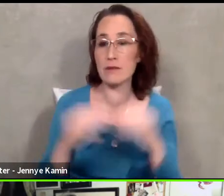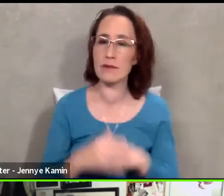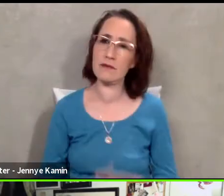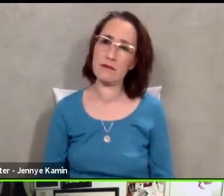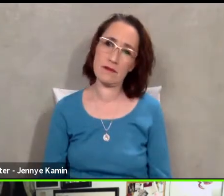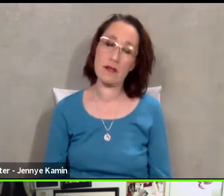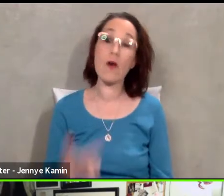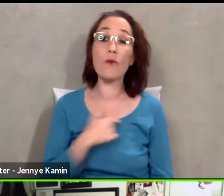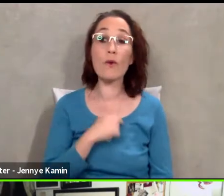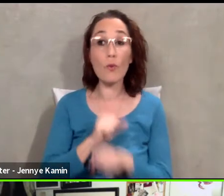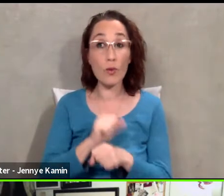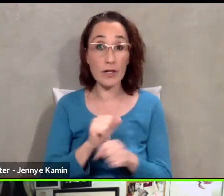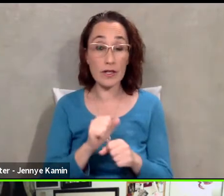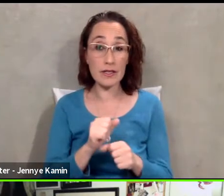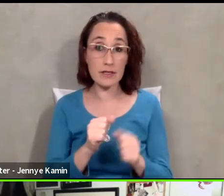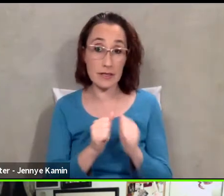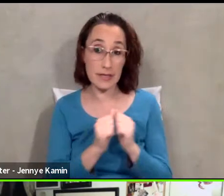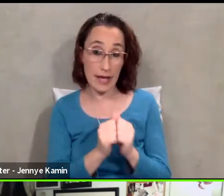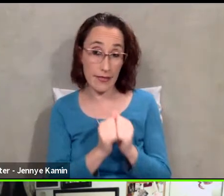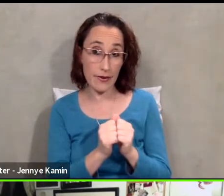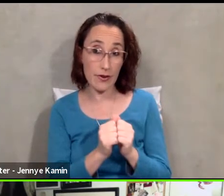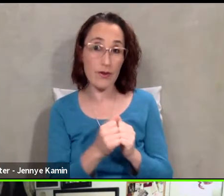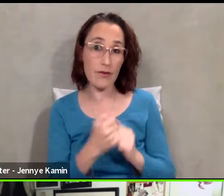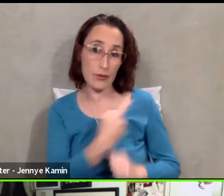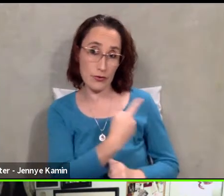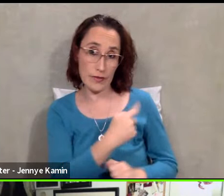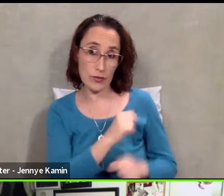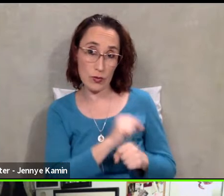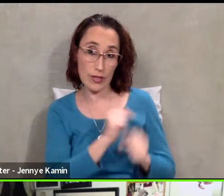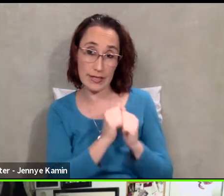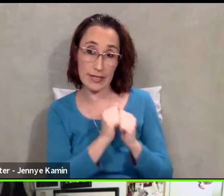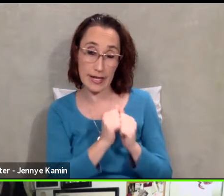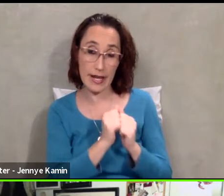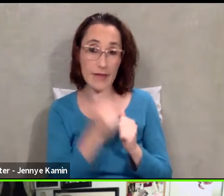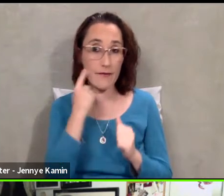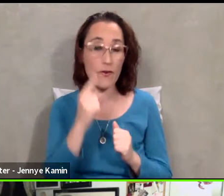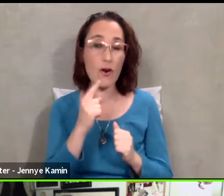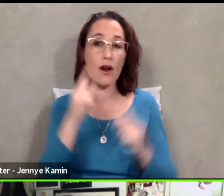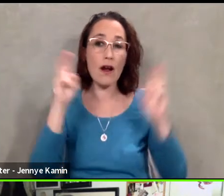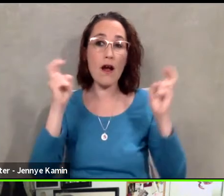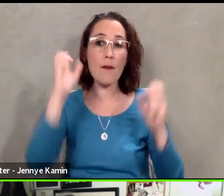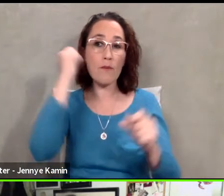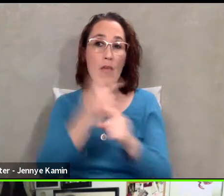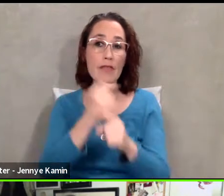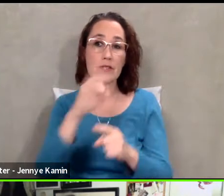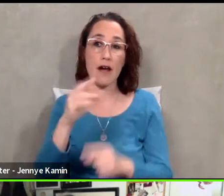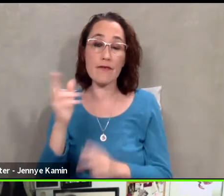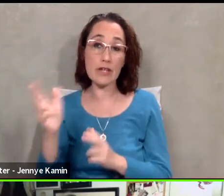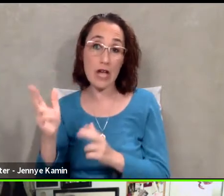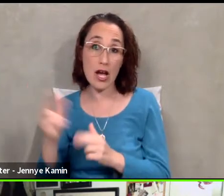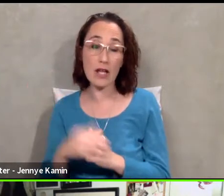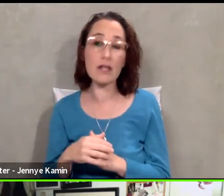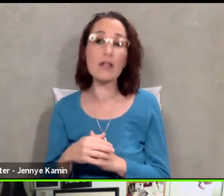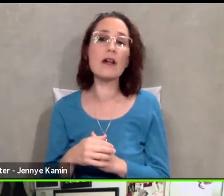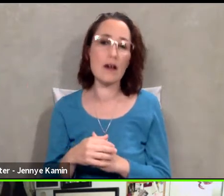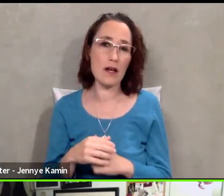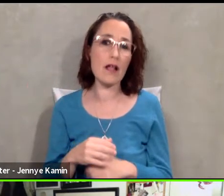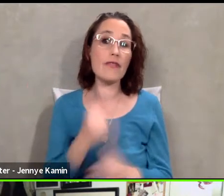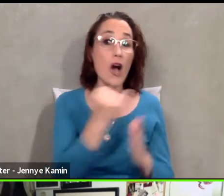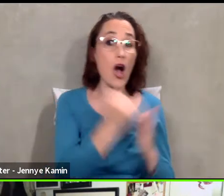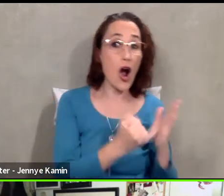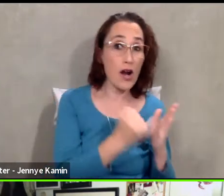on Brothers of the Gun, and when we were doing the art for that, and that art was just as collaborative as the writing